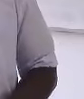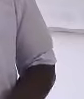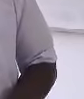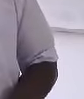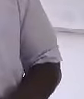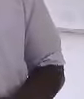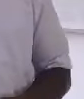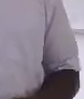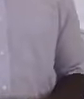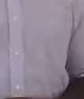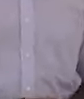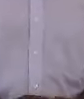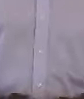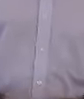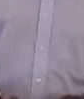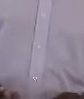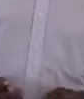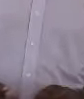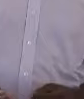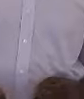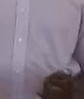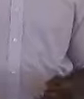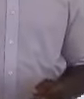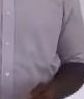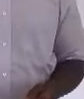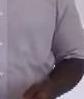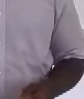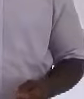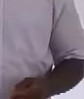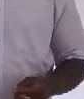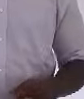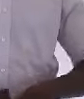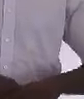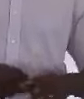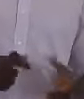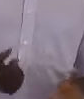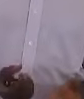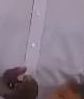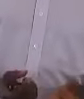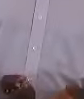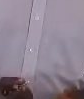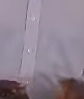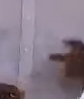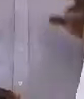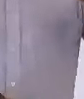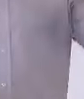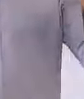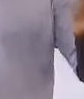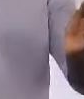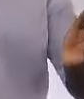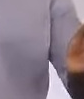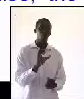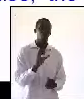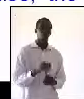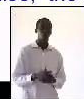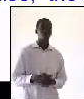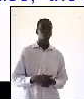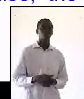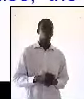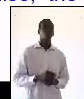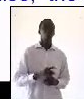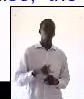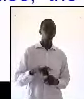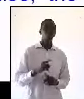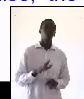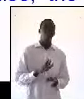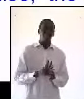the fiber. And the action potential, you said this is when a dendrite receives the impulse, the beginning of